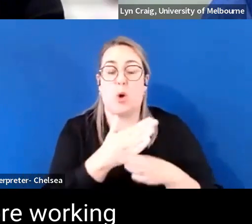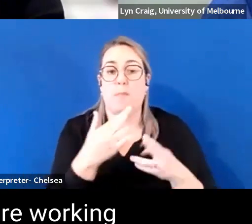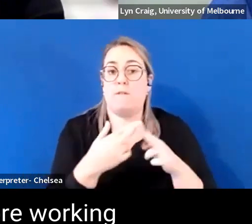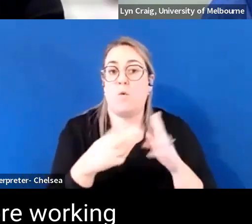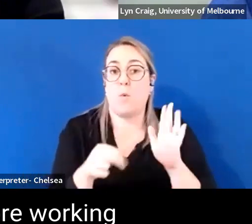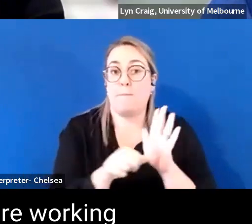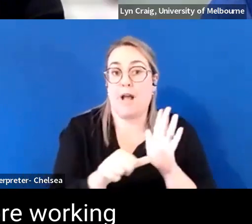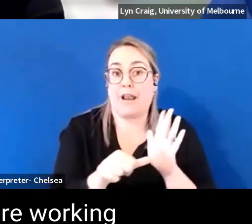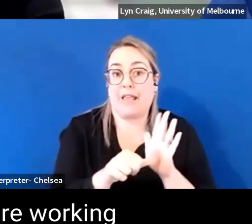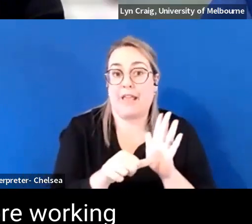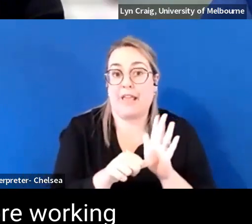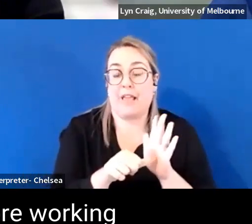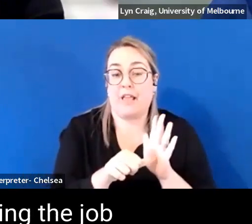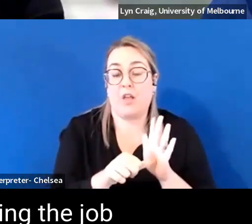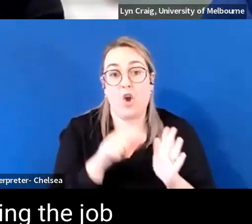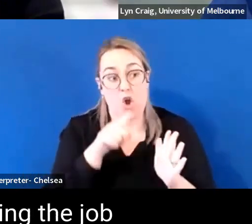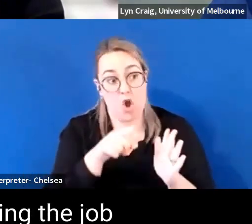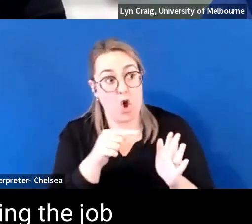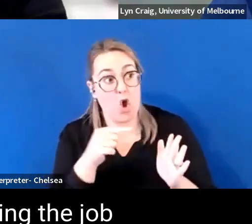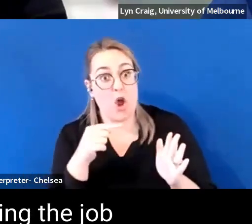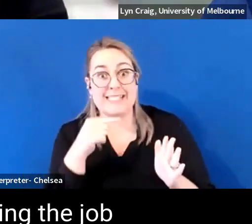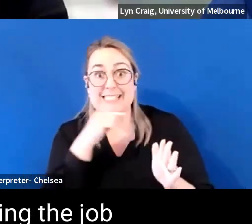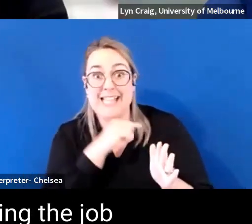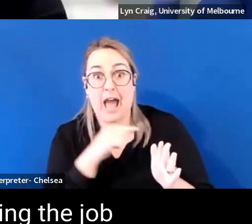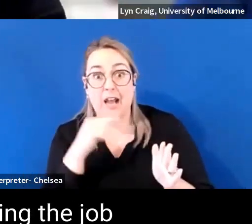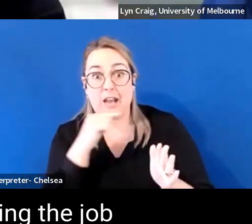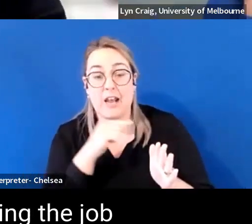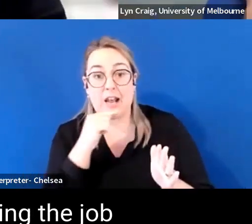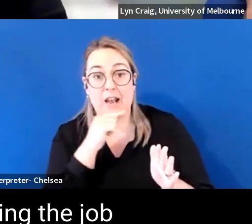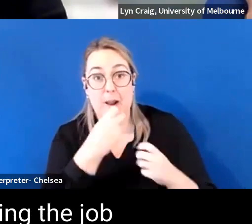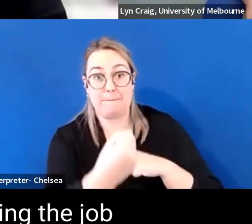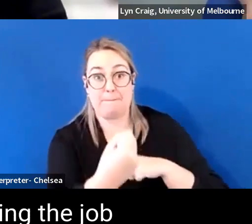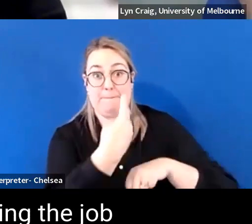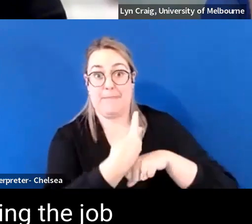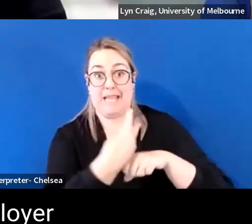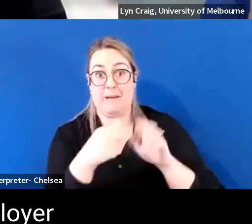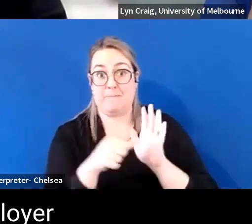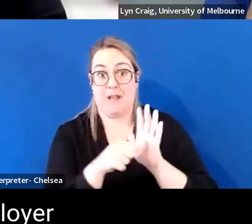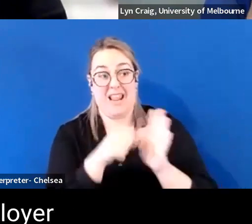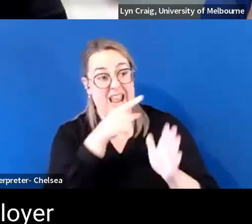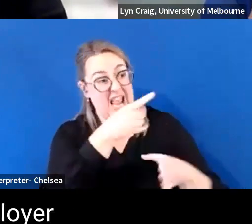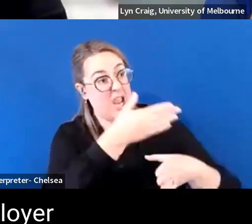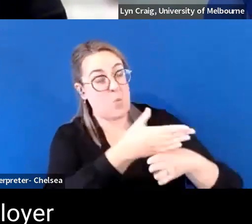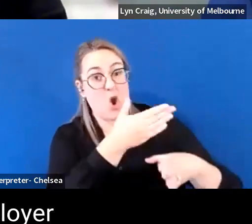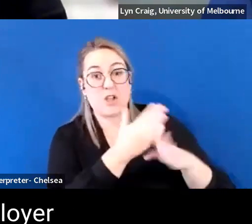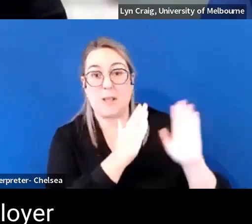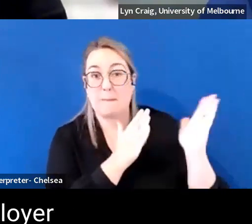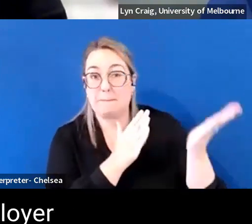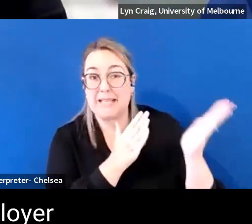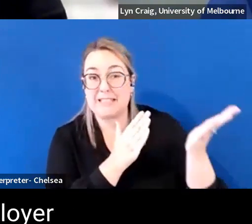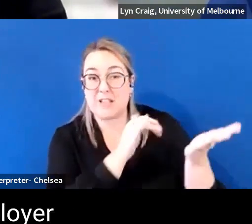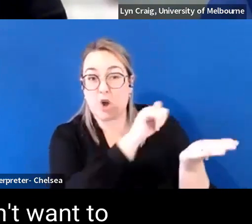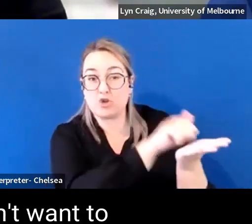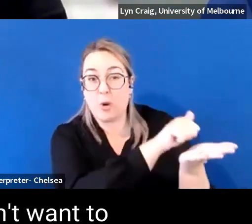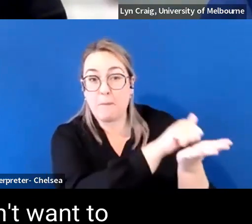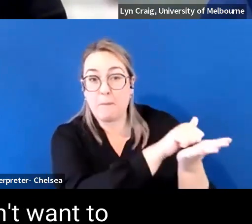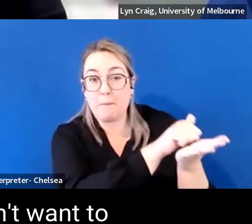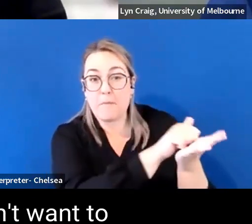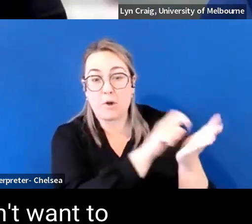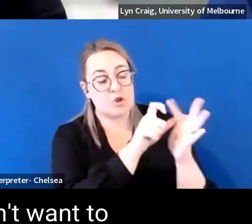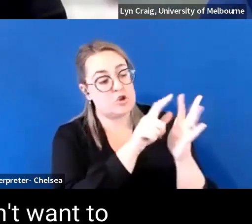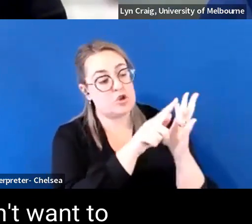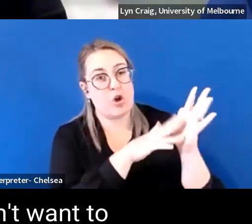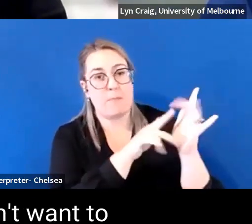at Domino's in his part-time job than she does doing the job she's done for 20 years. Yet her employer is getting out